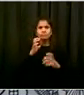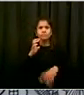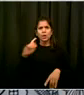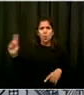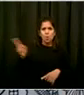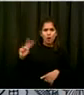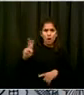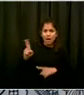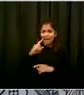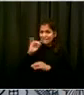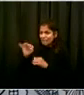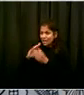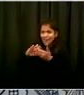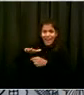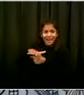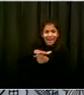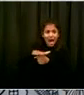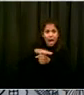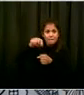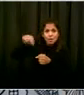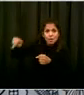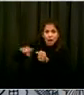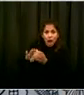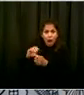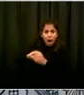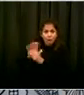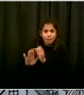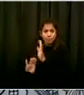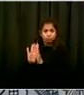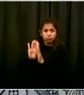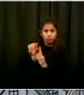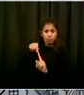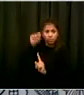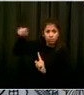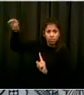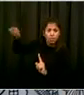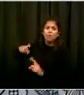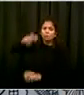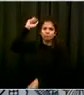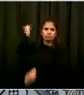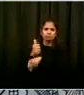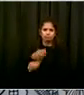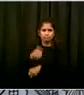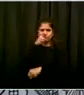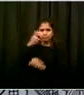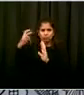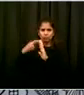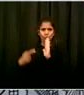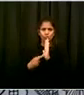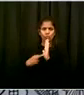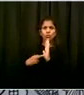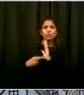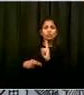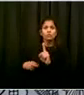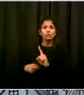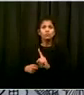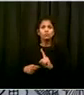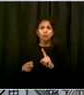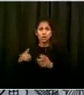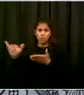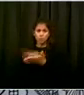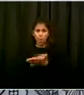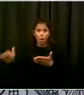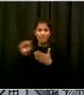publicly because we needed immediate action. The state of New York took that plan. They used it as a basis for their decisions. They made some